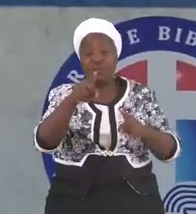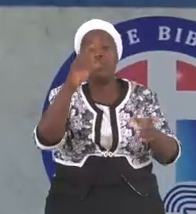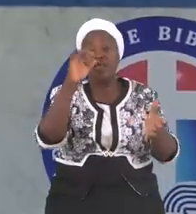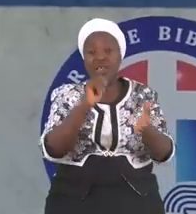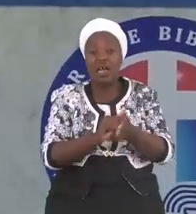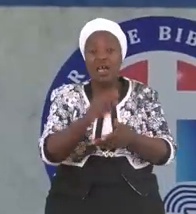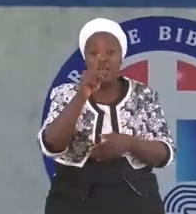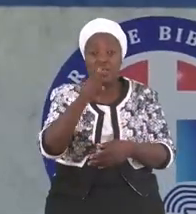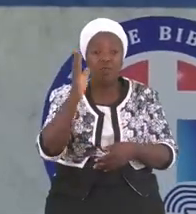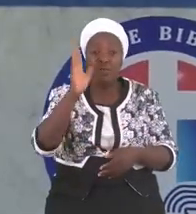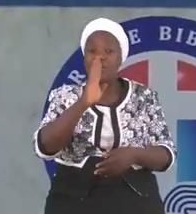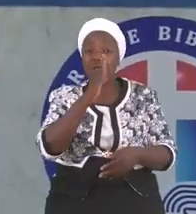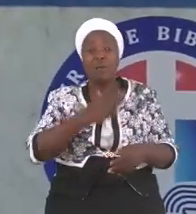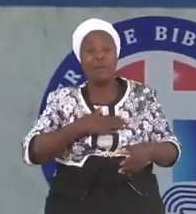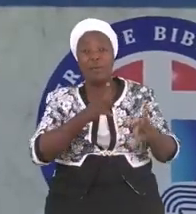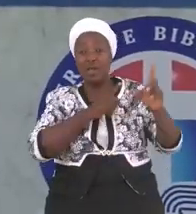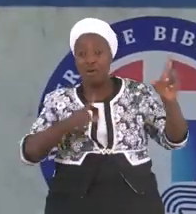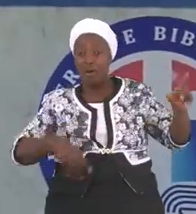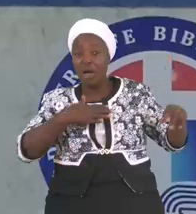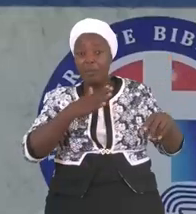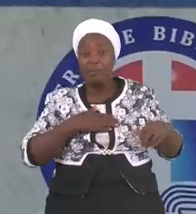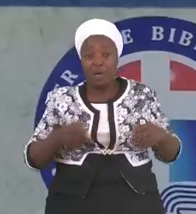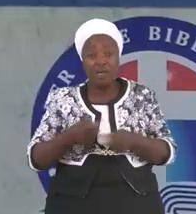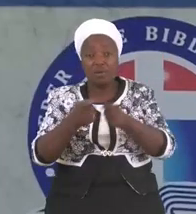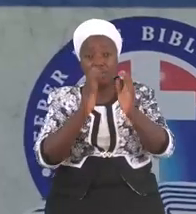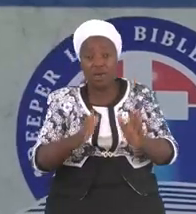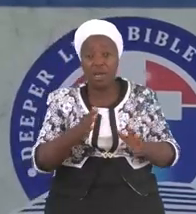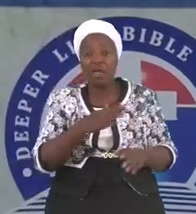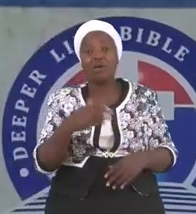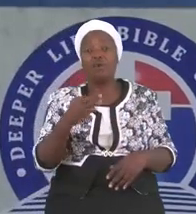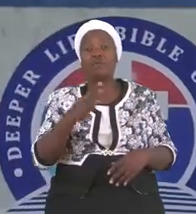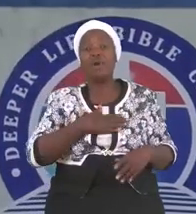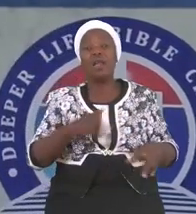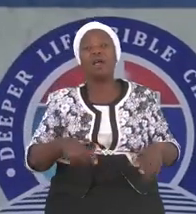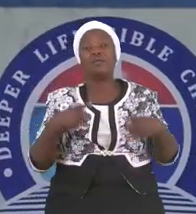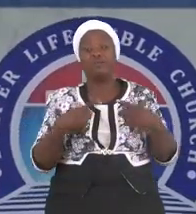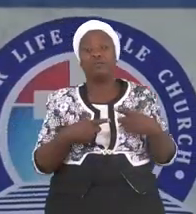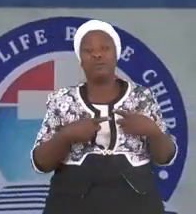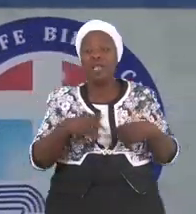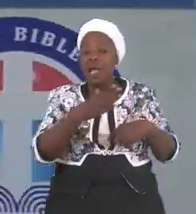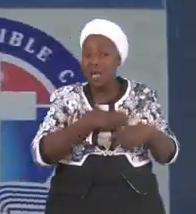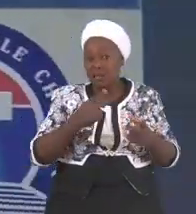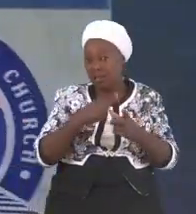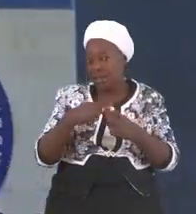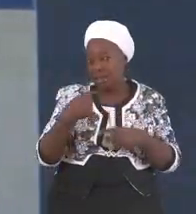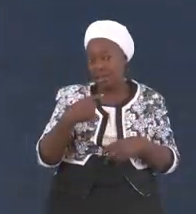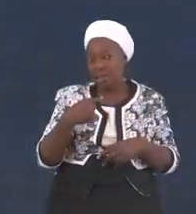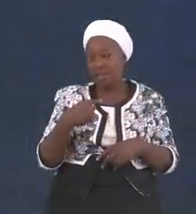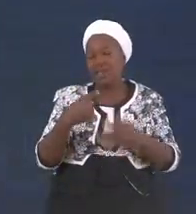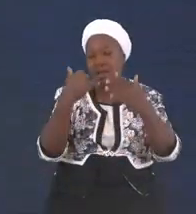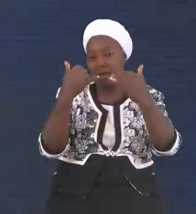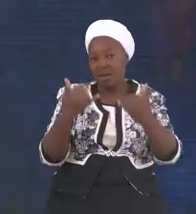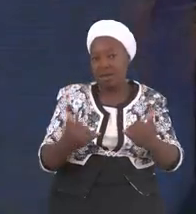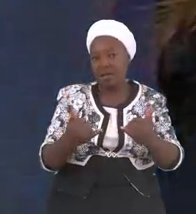be my Lord and my director and the controller of my life. And then he said, now as